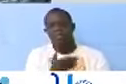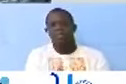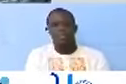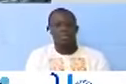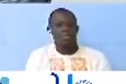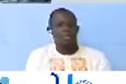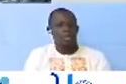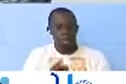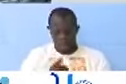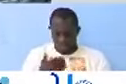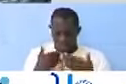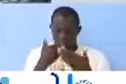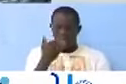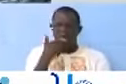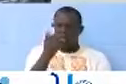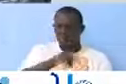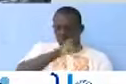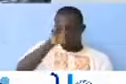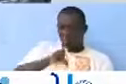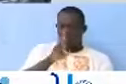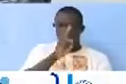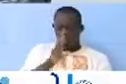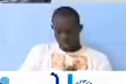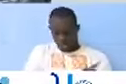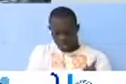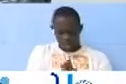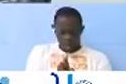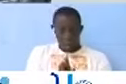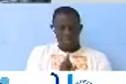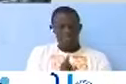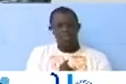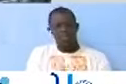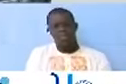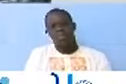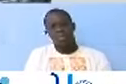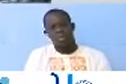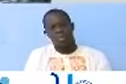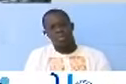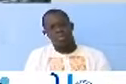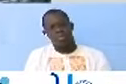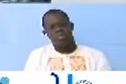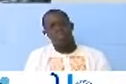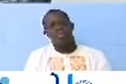I asked them what day. They said that